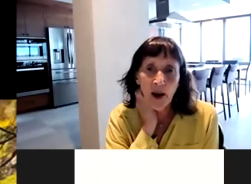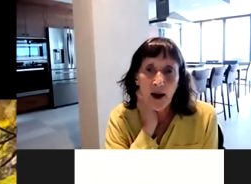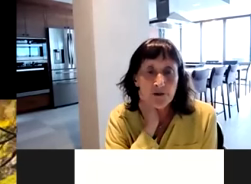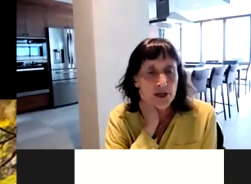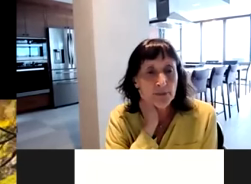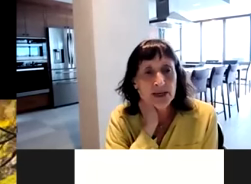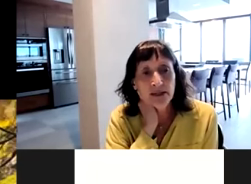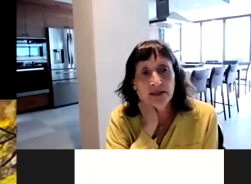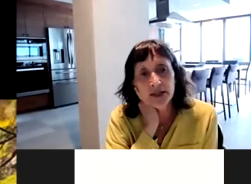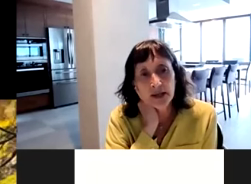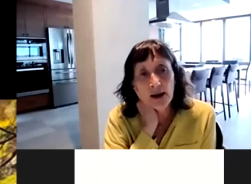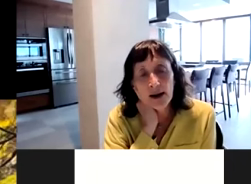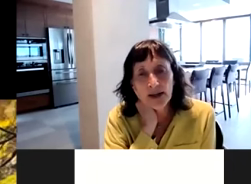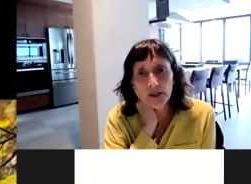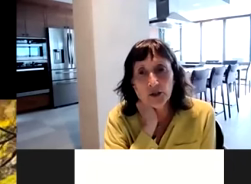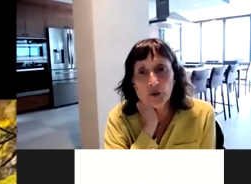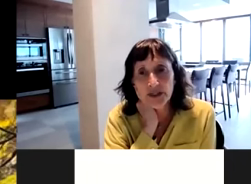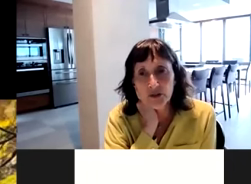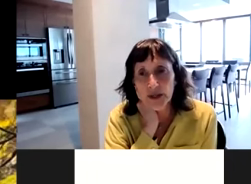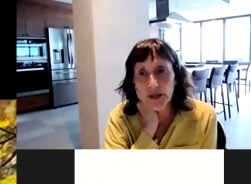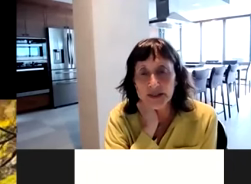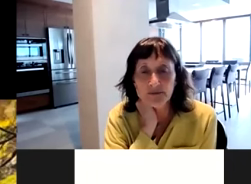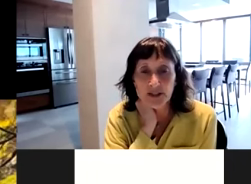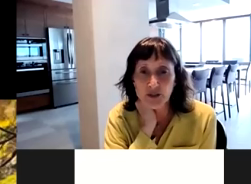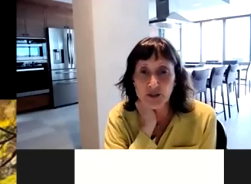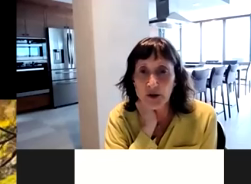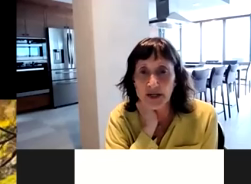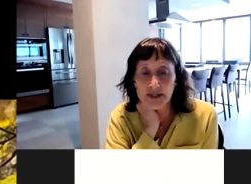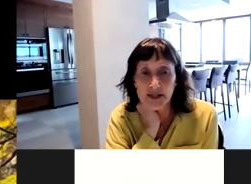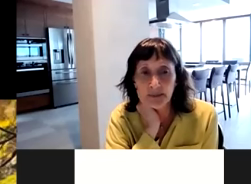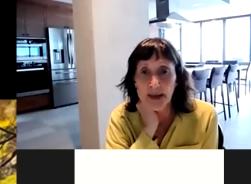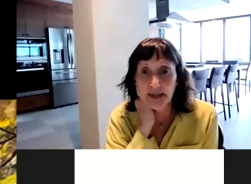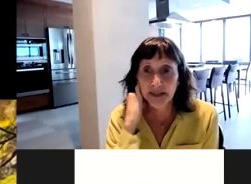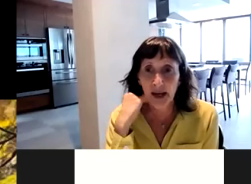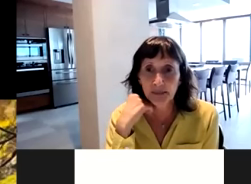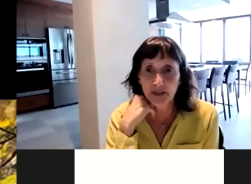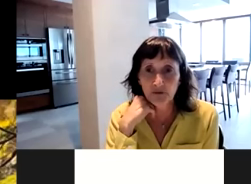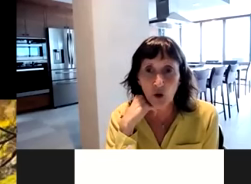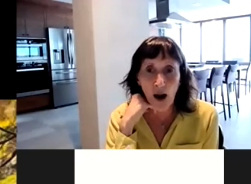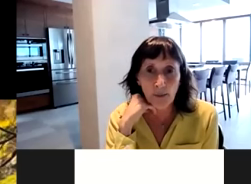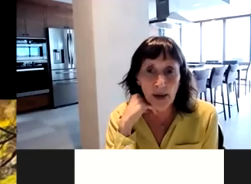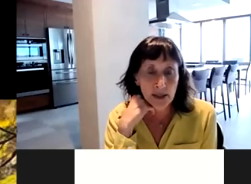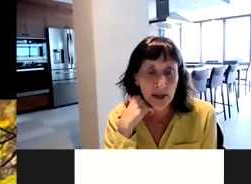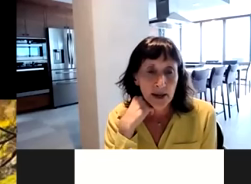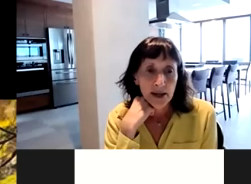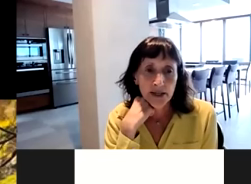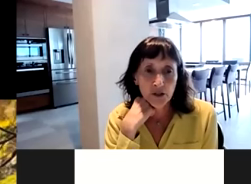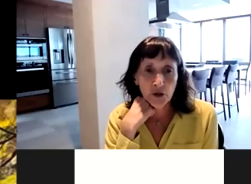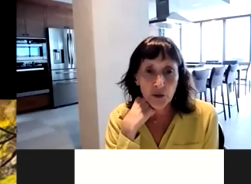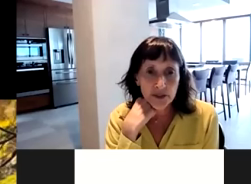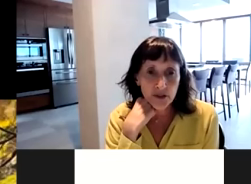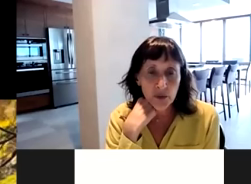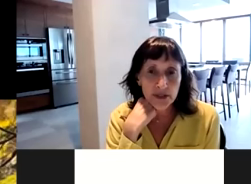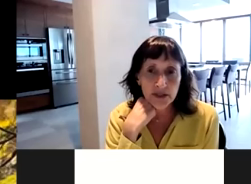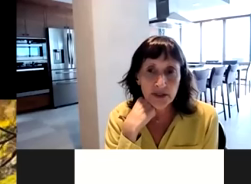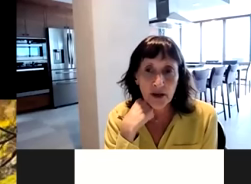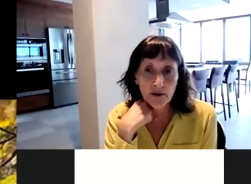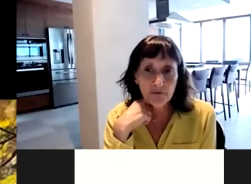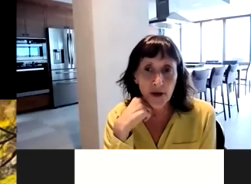Living in poverty means increased risk of experiencing many types of trauma,